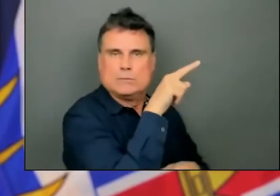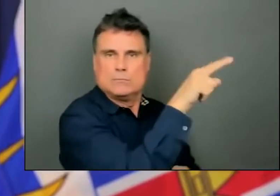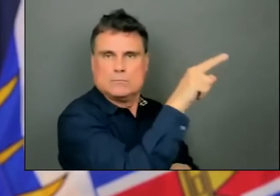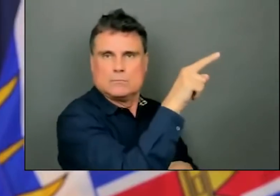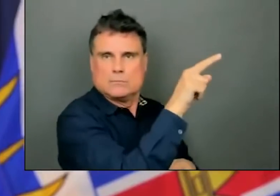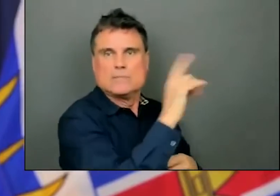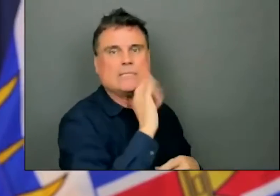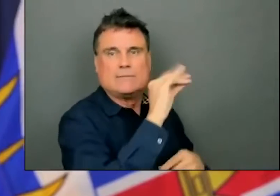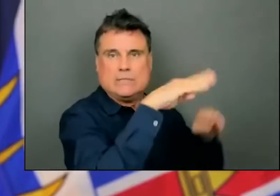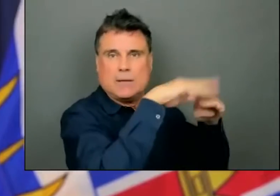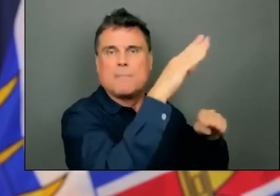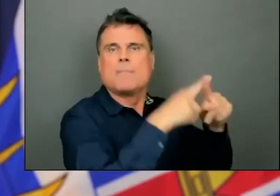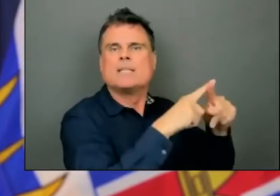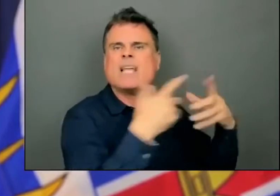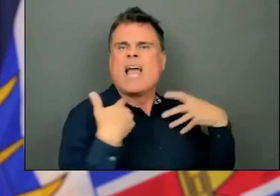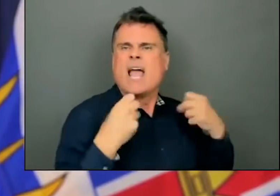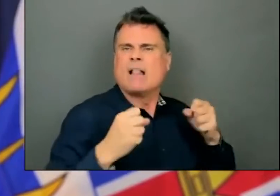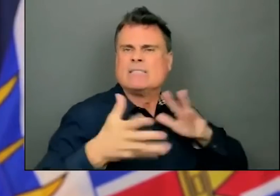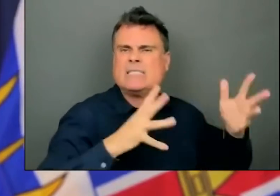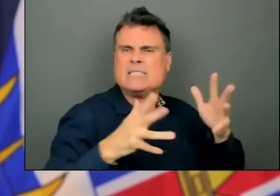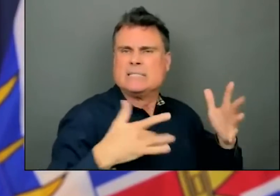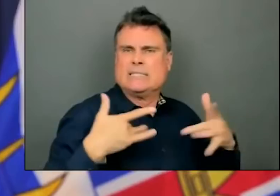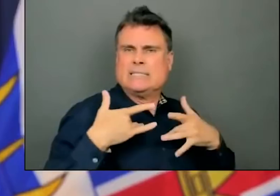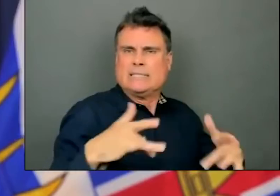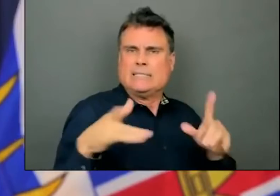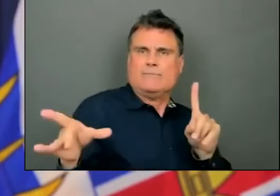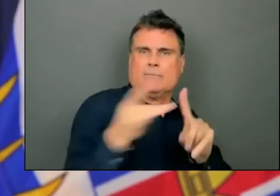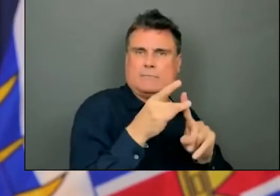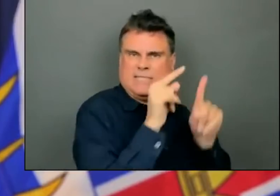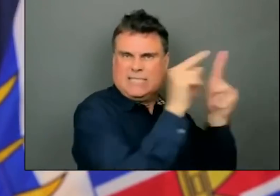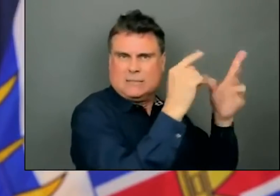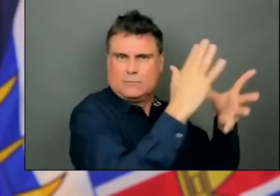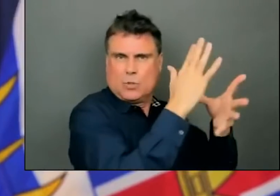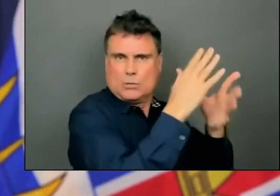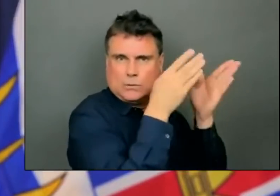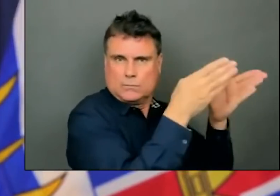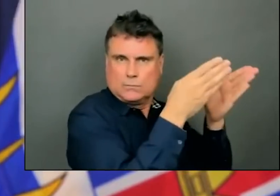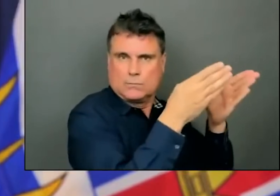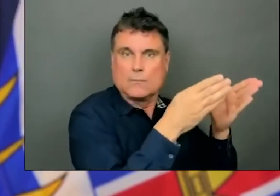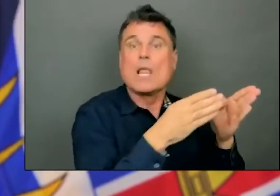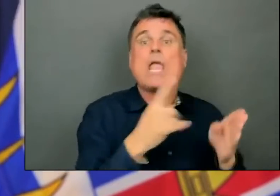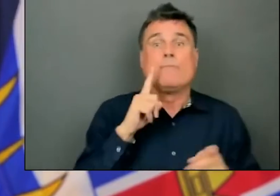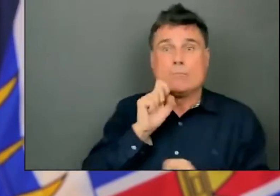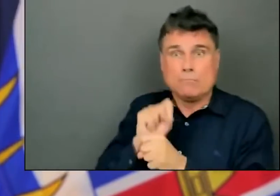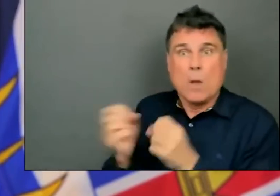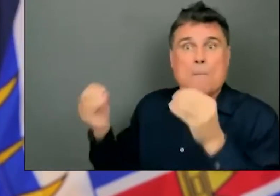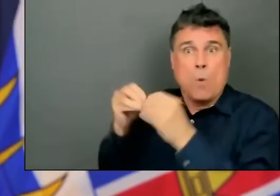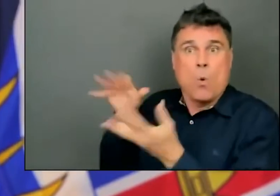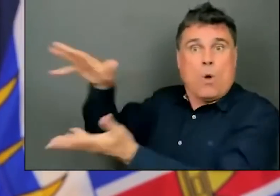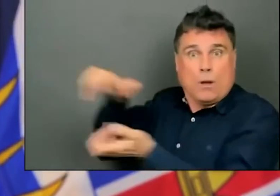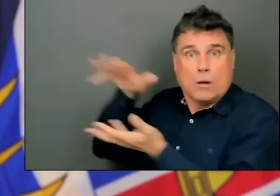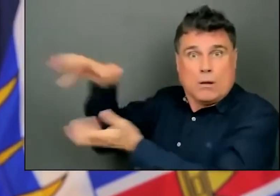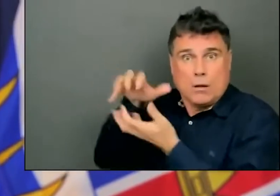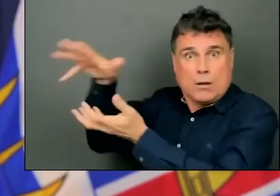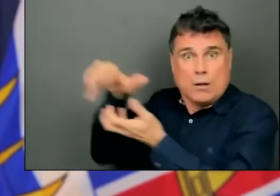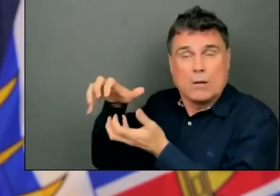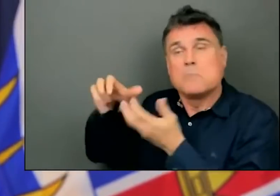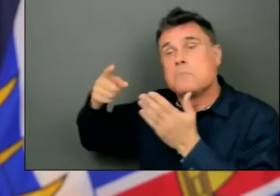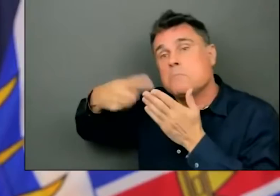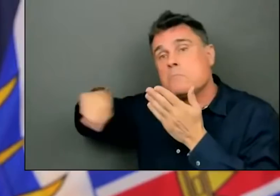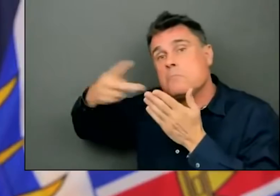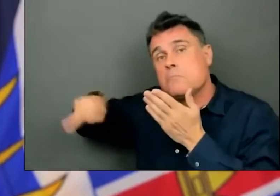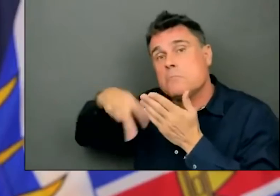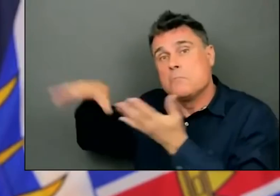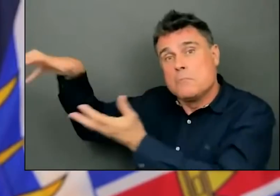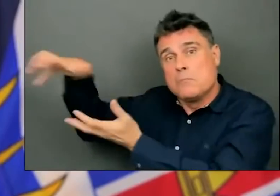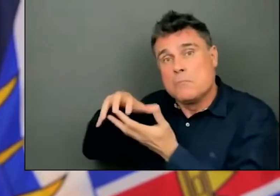happen starting Friday. If we get the supplies that we're expecting over the next 4 weeks, then I fully expect it'll be available to